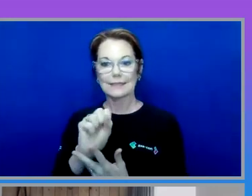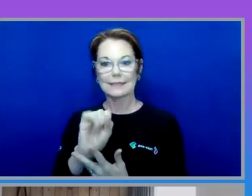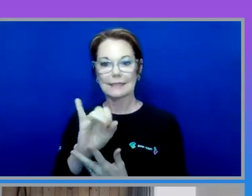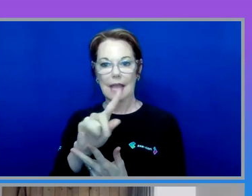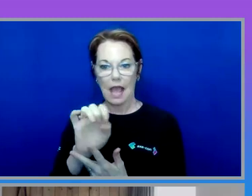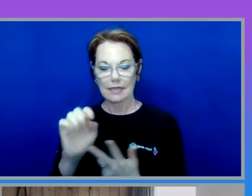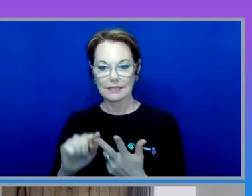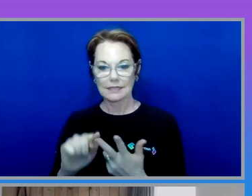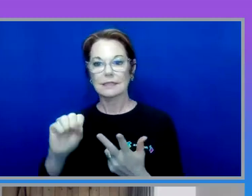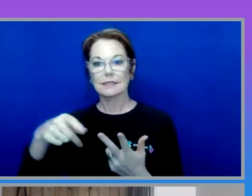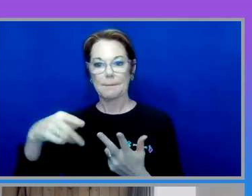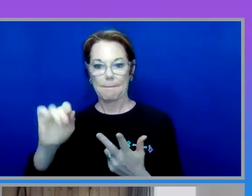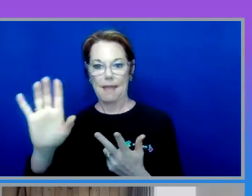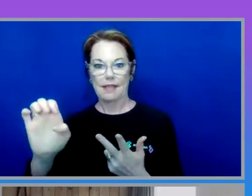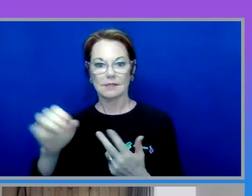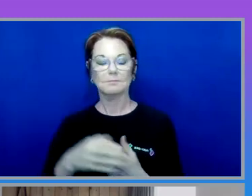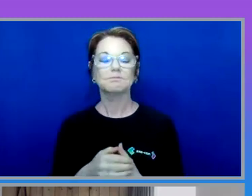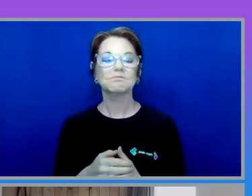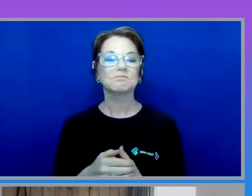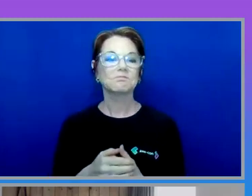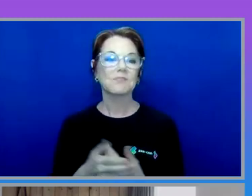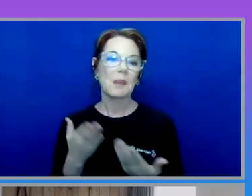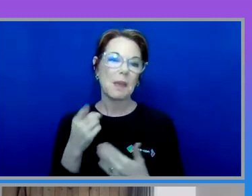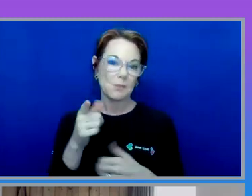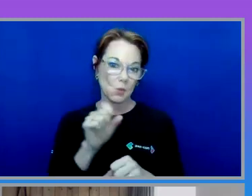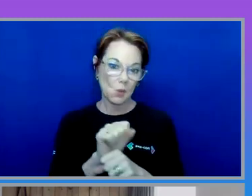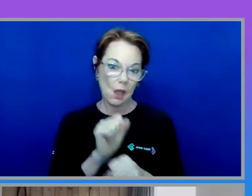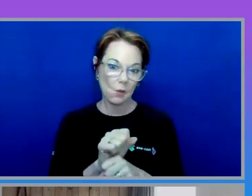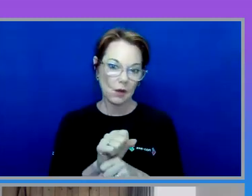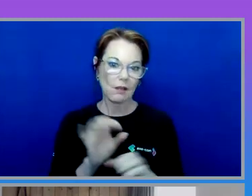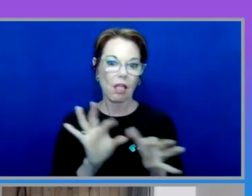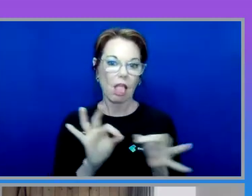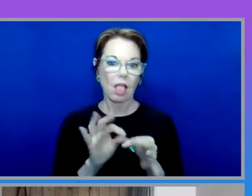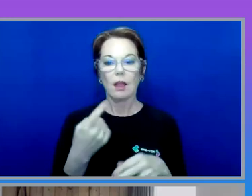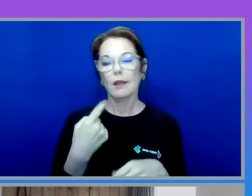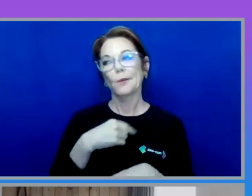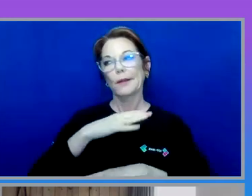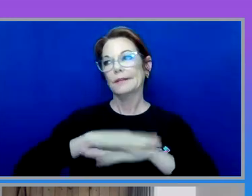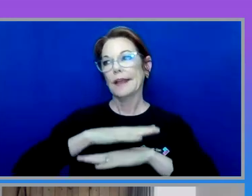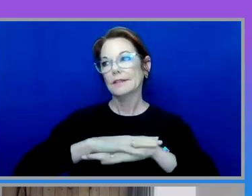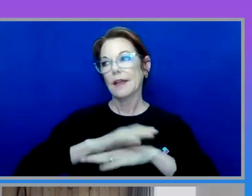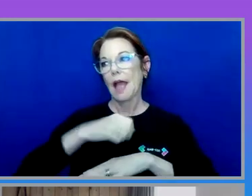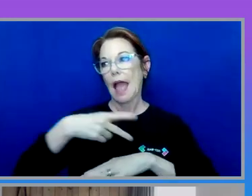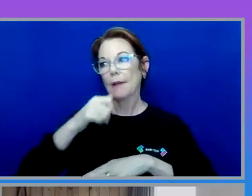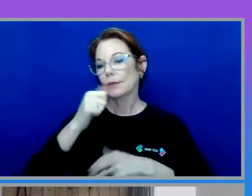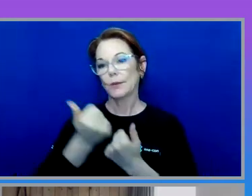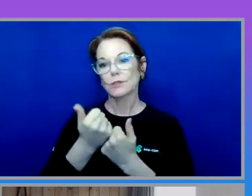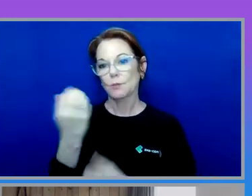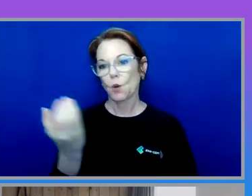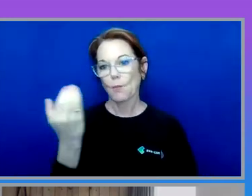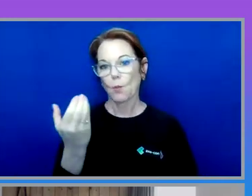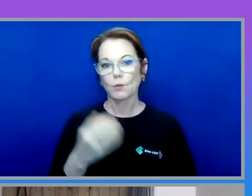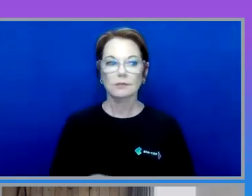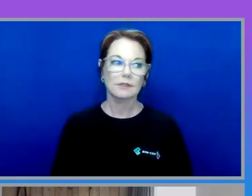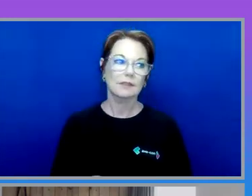Now you might hear at work, we're a desktop app, we don't support mobile. And then they will give you a bunch of